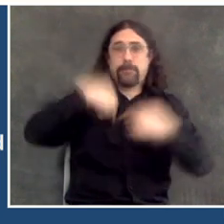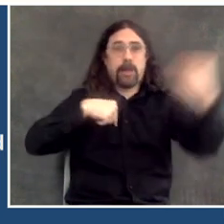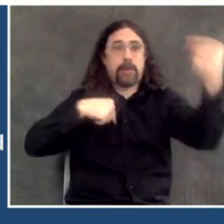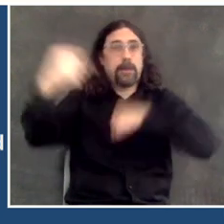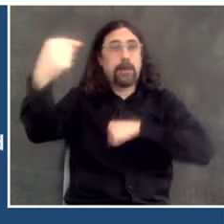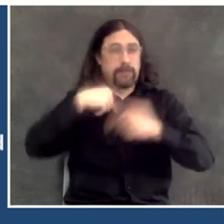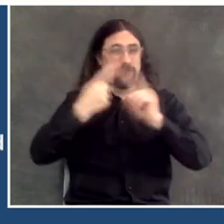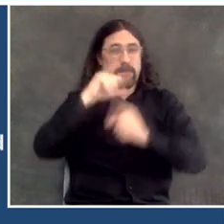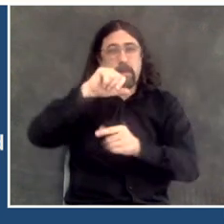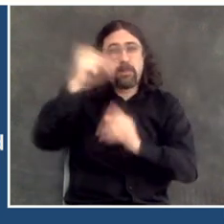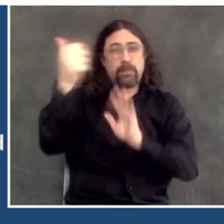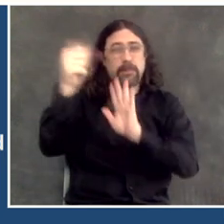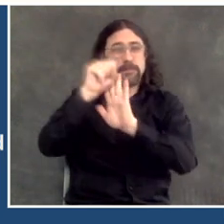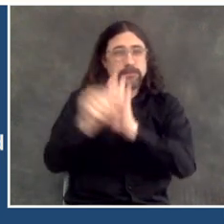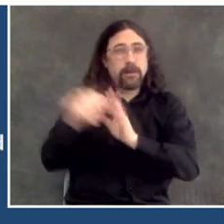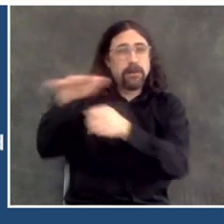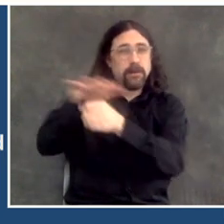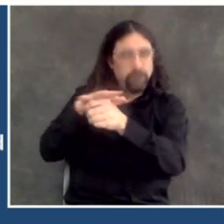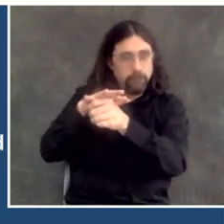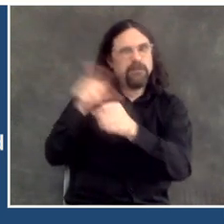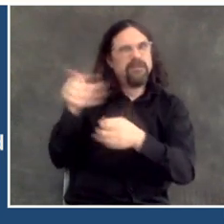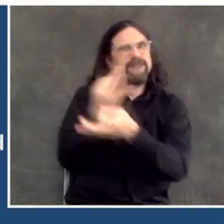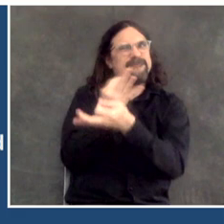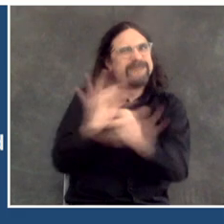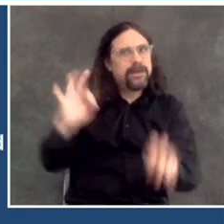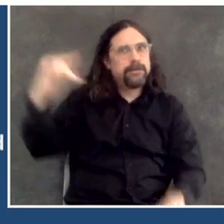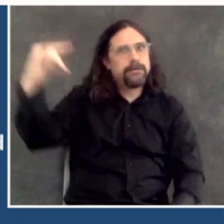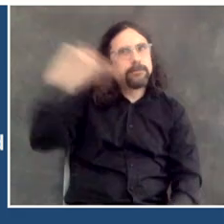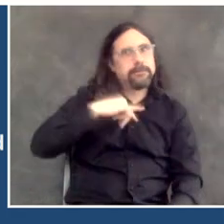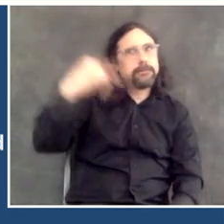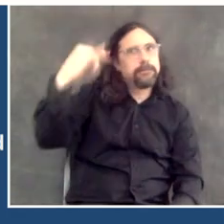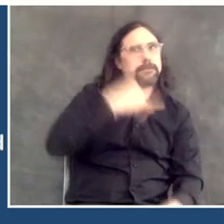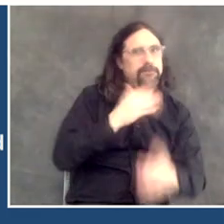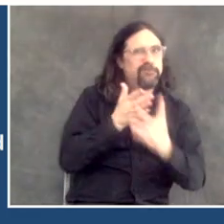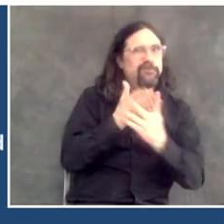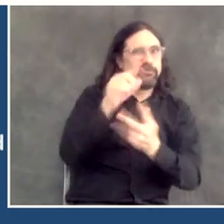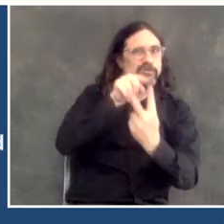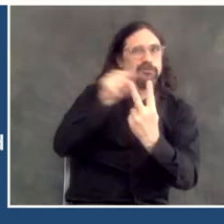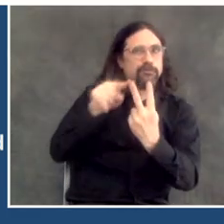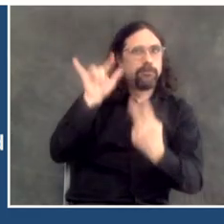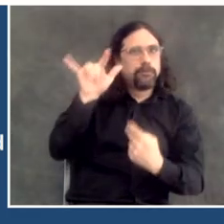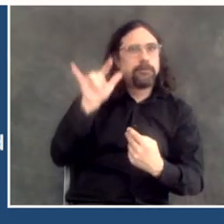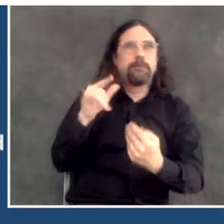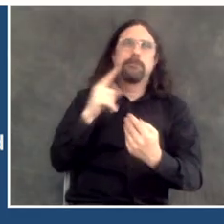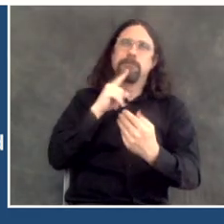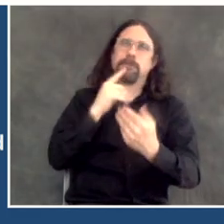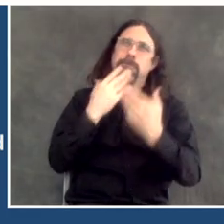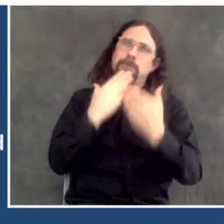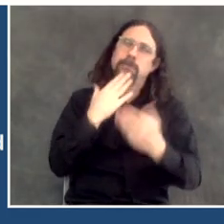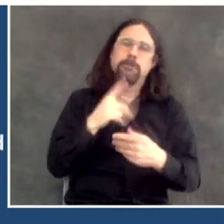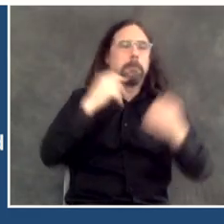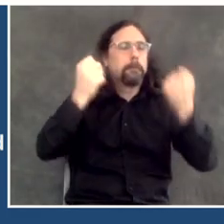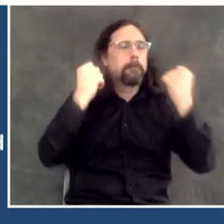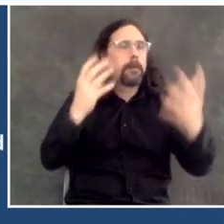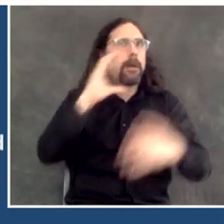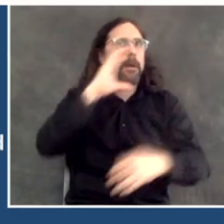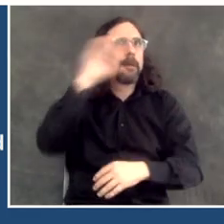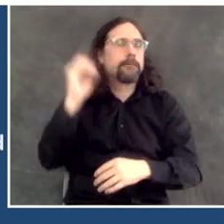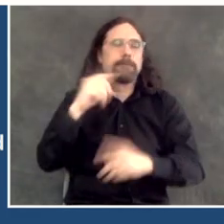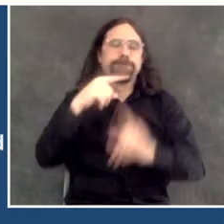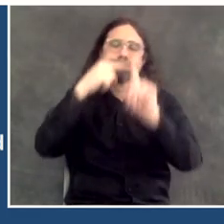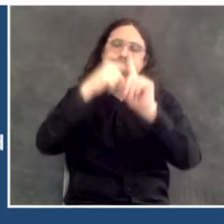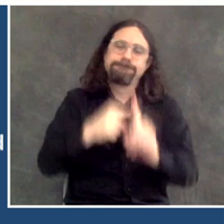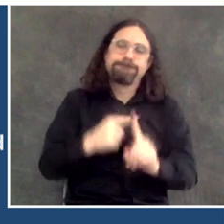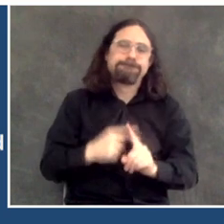that, even against this tough, tough backdrop, all that is good news. And I want to remind everyone, we need help from anyone